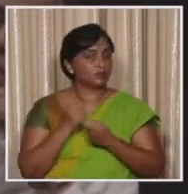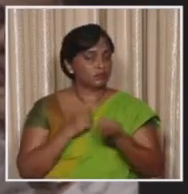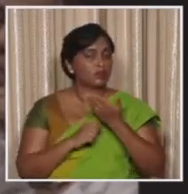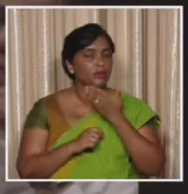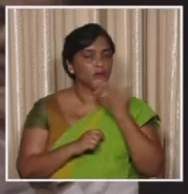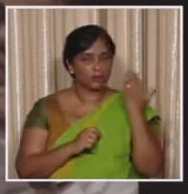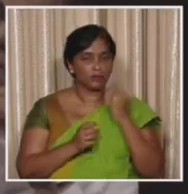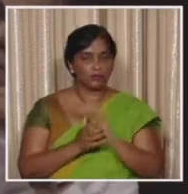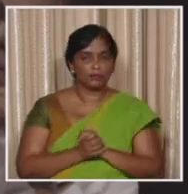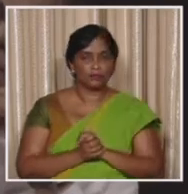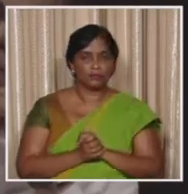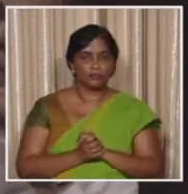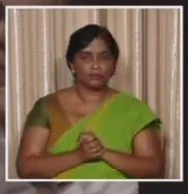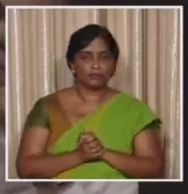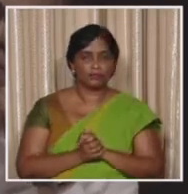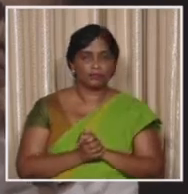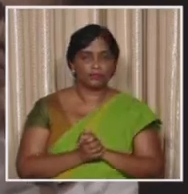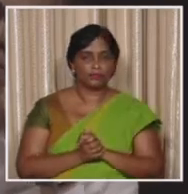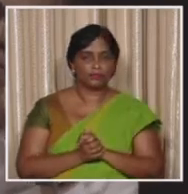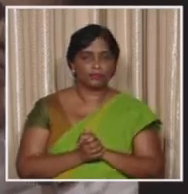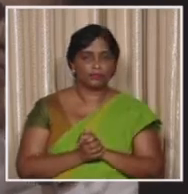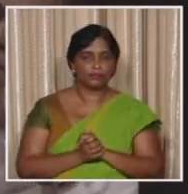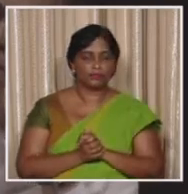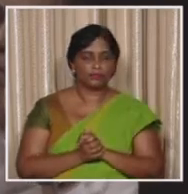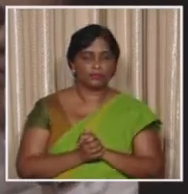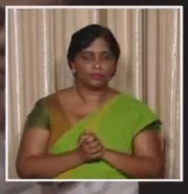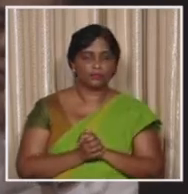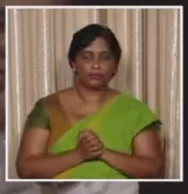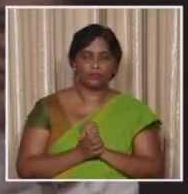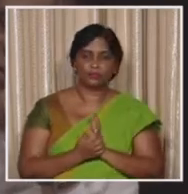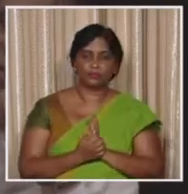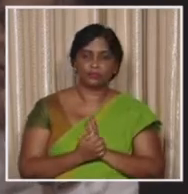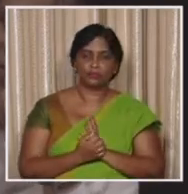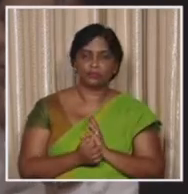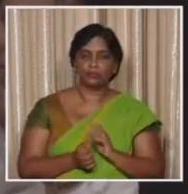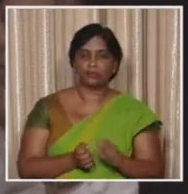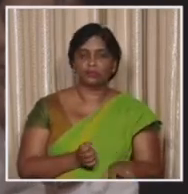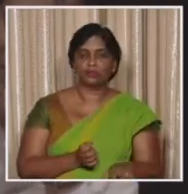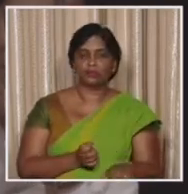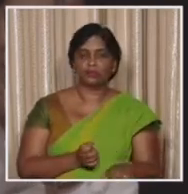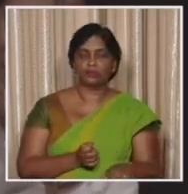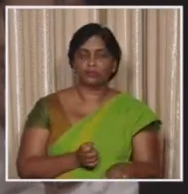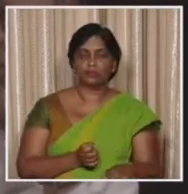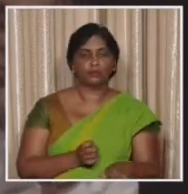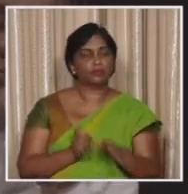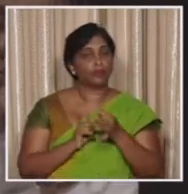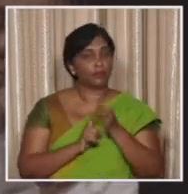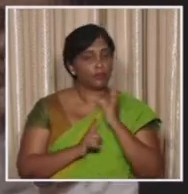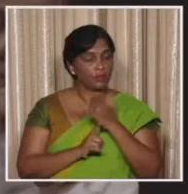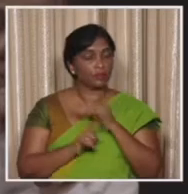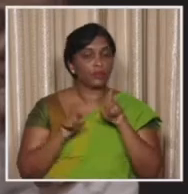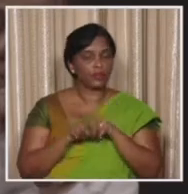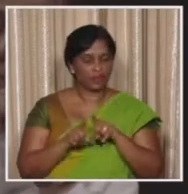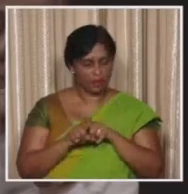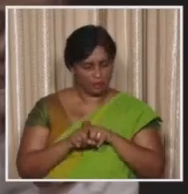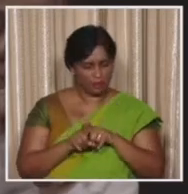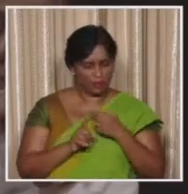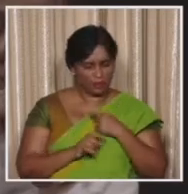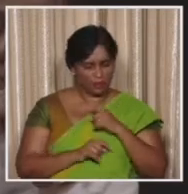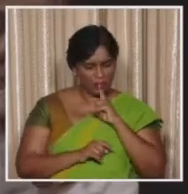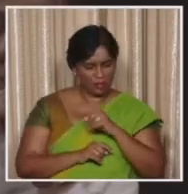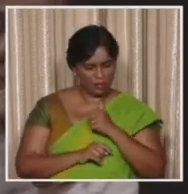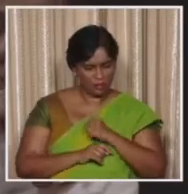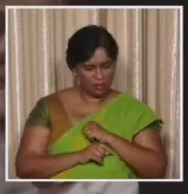Yeah. They are on freelance, that's true. Garu, Sabhapathimani, Tenisa Mama, Kiyanna